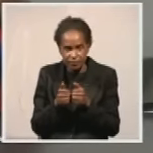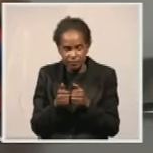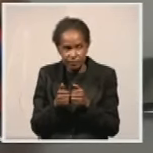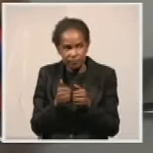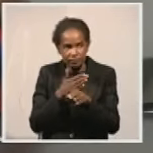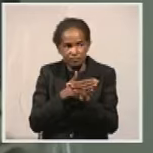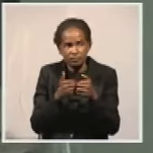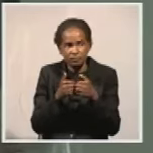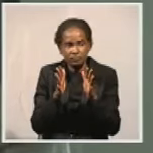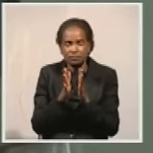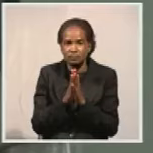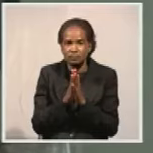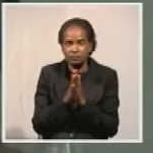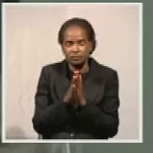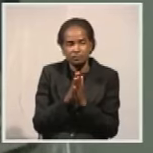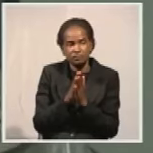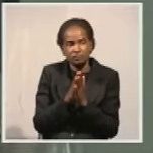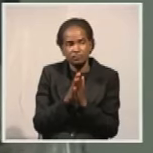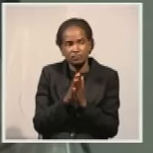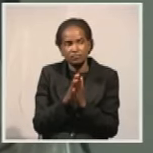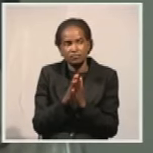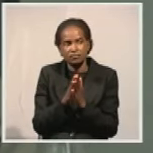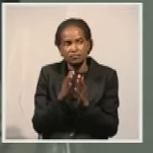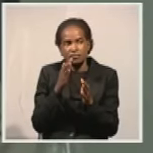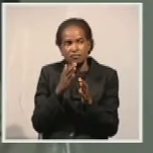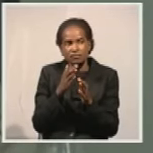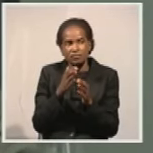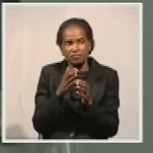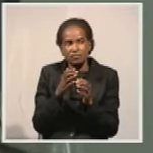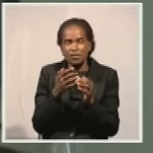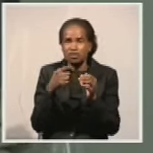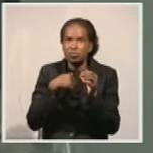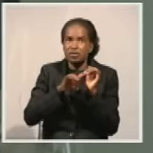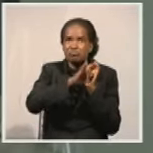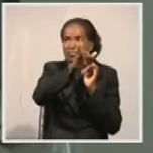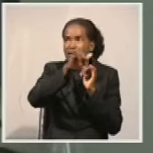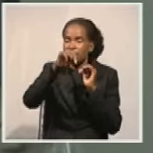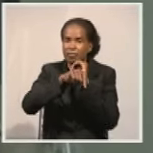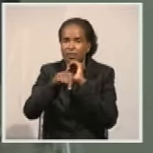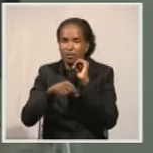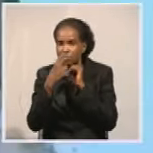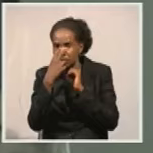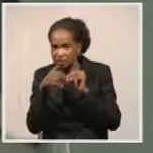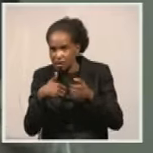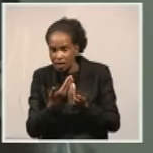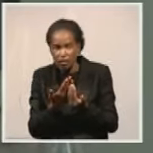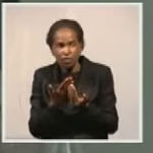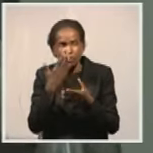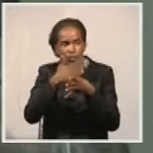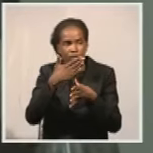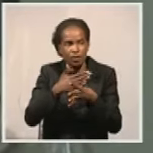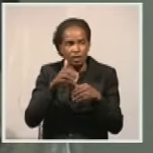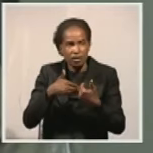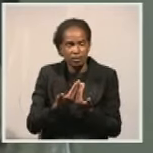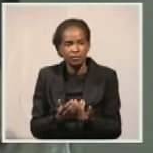before I started crafting this, that, and the other, I paid visit to friendly countries, look at how they were operating,